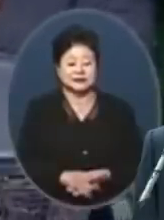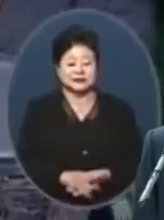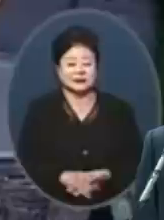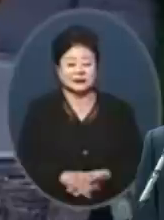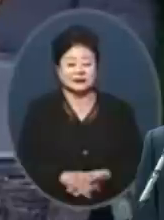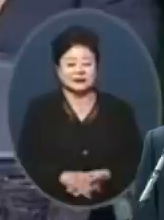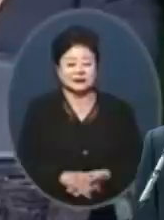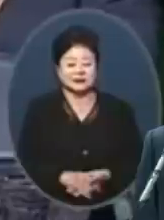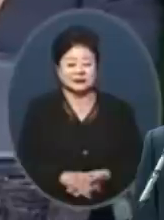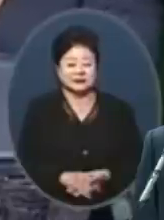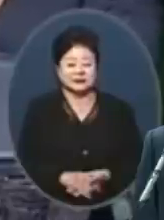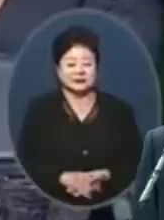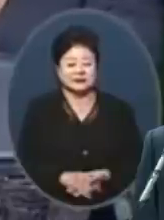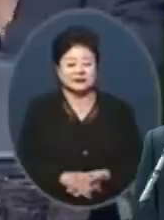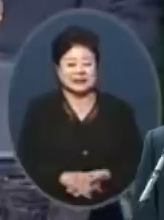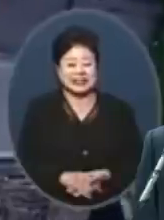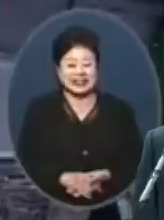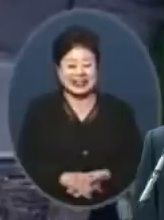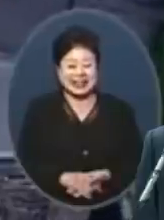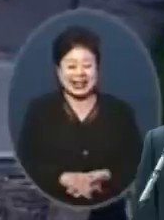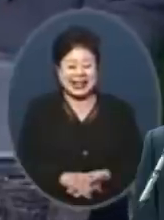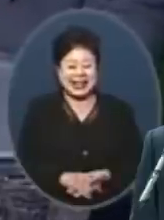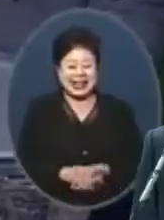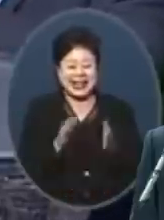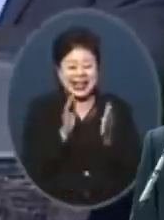will be greatly encouraged.